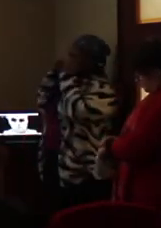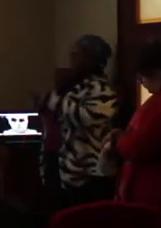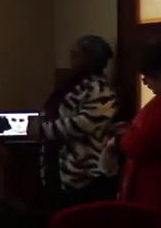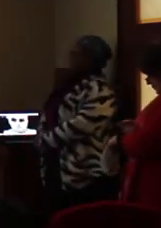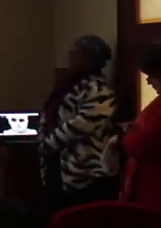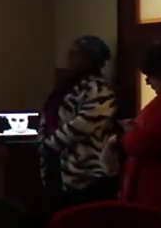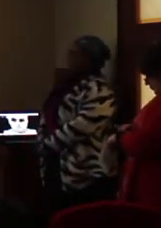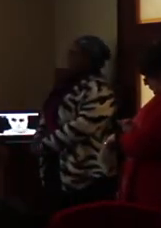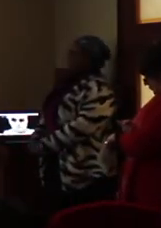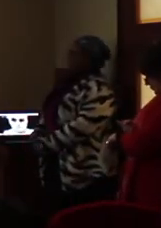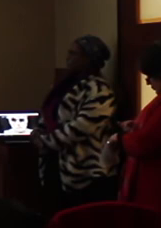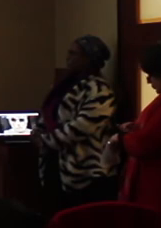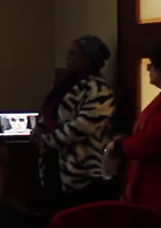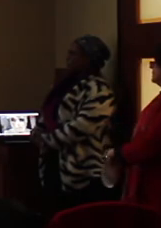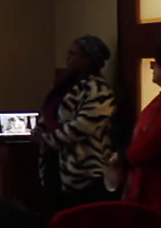ceremonia y de esos ritos.